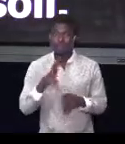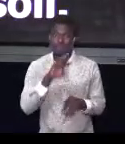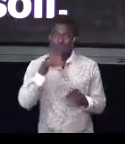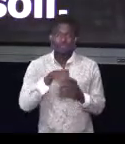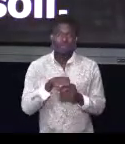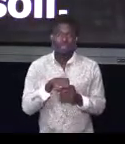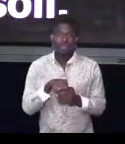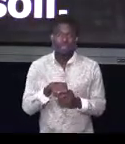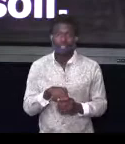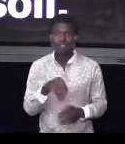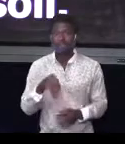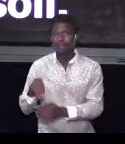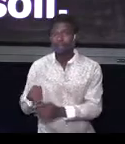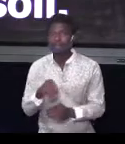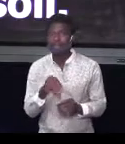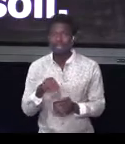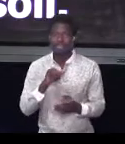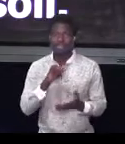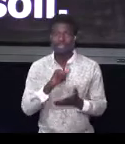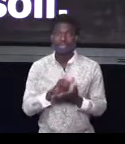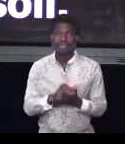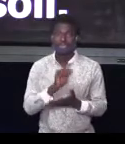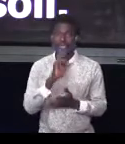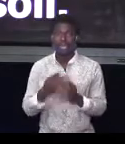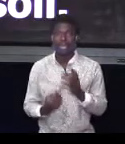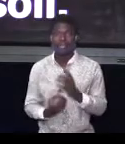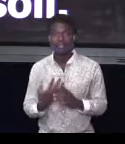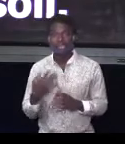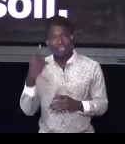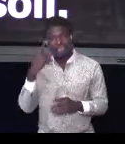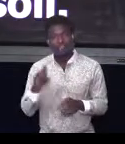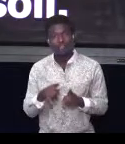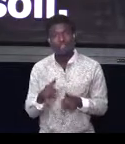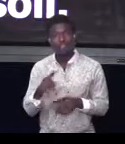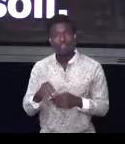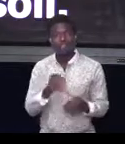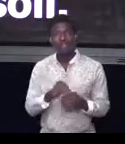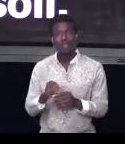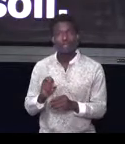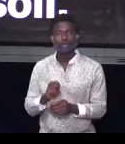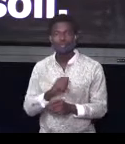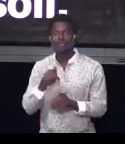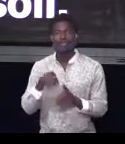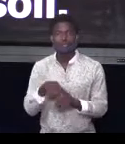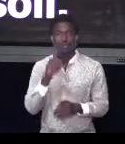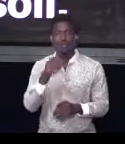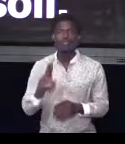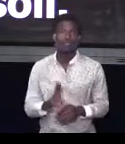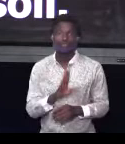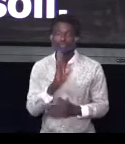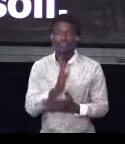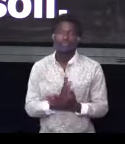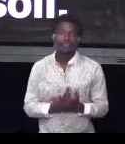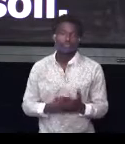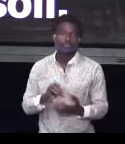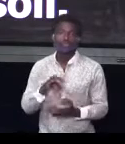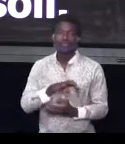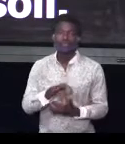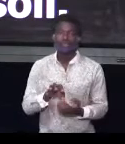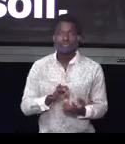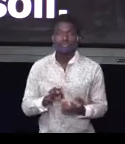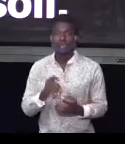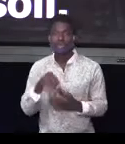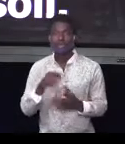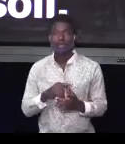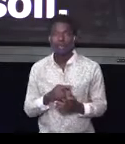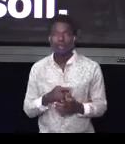in planting that are fertile for different kinds of crops, but when you apply certain chemicals or manures,